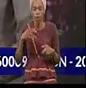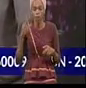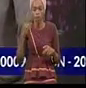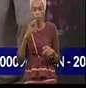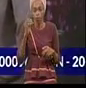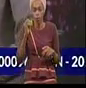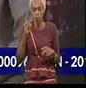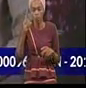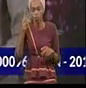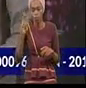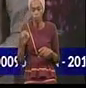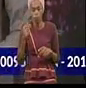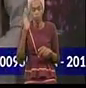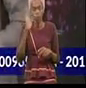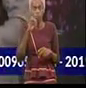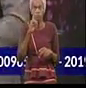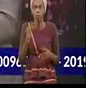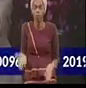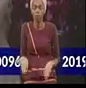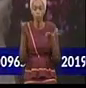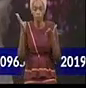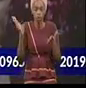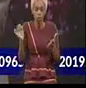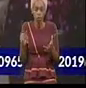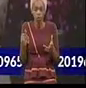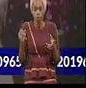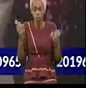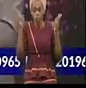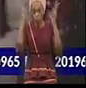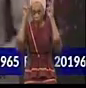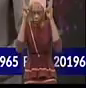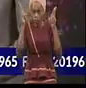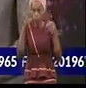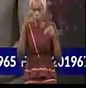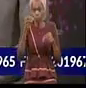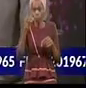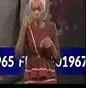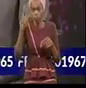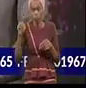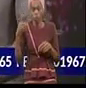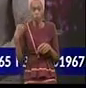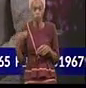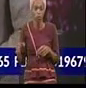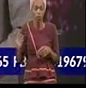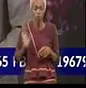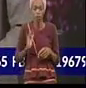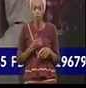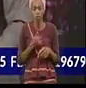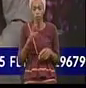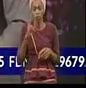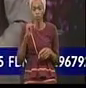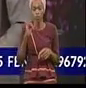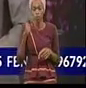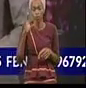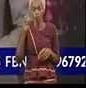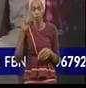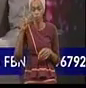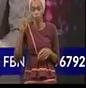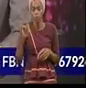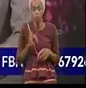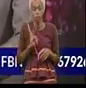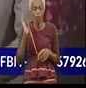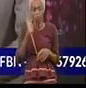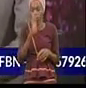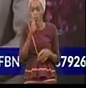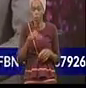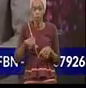will be anointed with fresh oil. I want to pray on a daily basis, regular basis, fresh oil of anointing